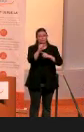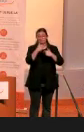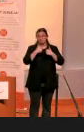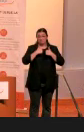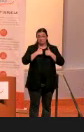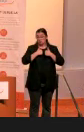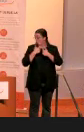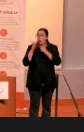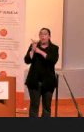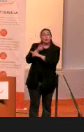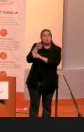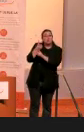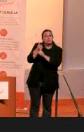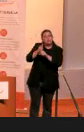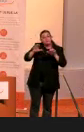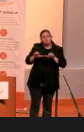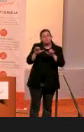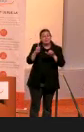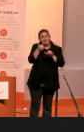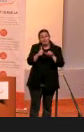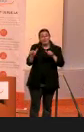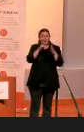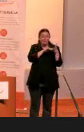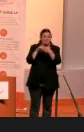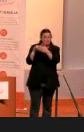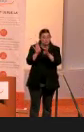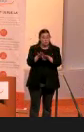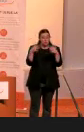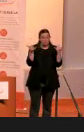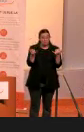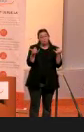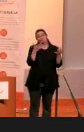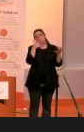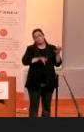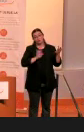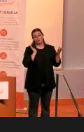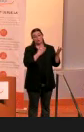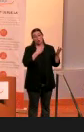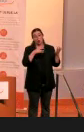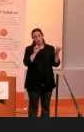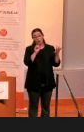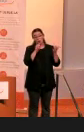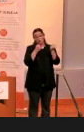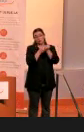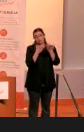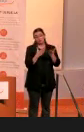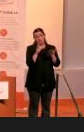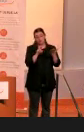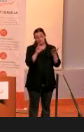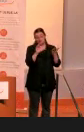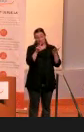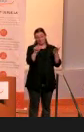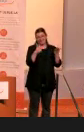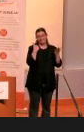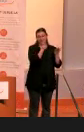are open now? Well, our sponsors here at UCLA are doing trials. I am doing trials.